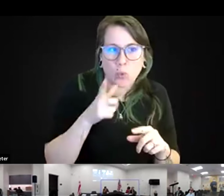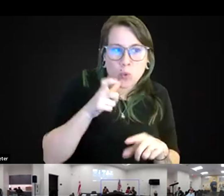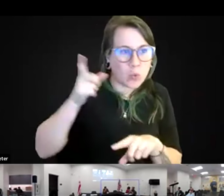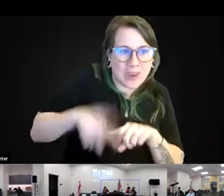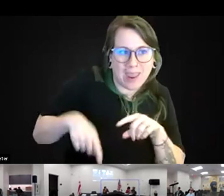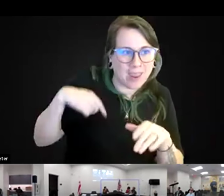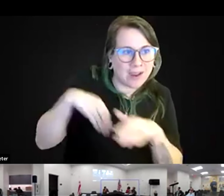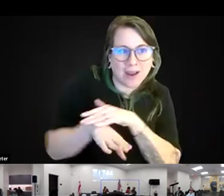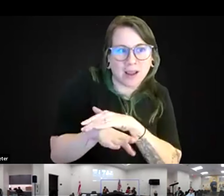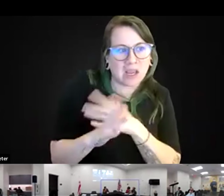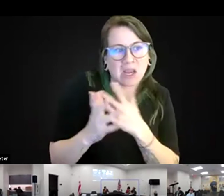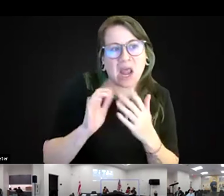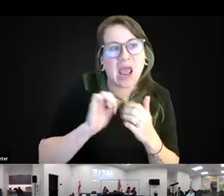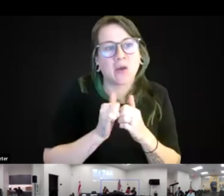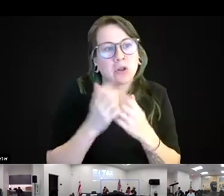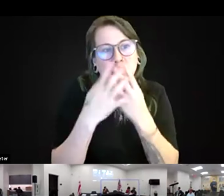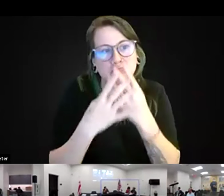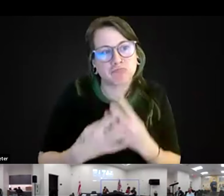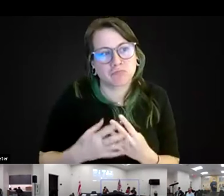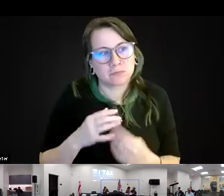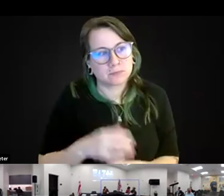in?